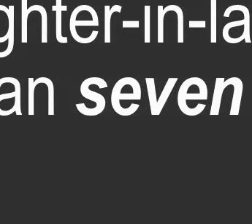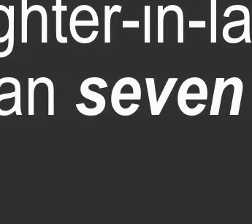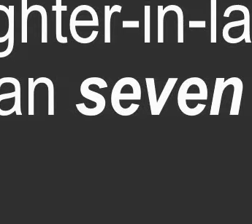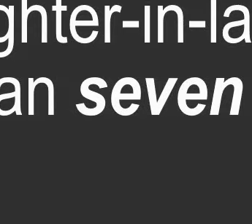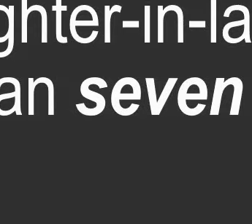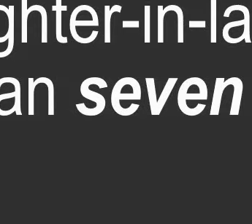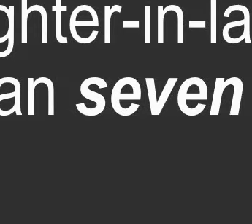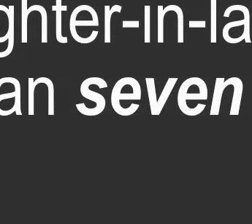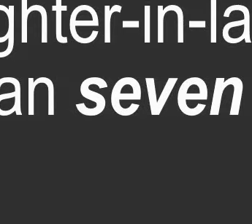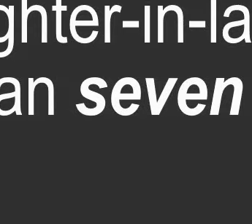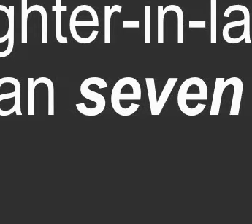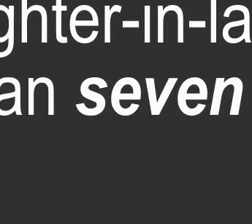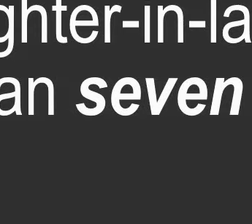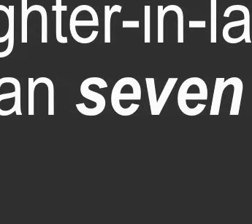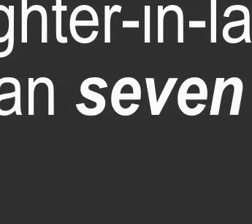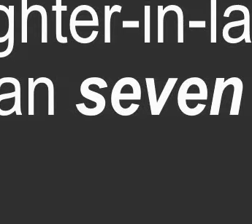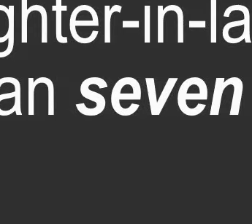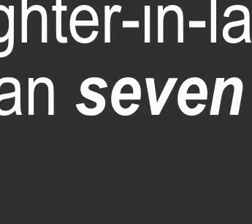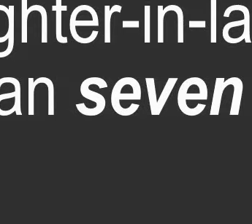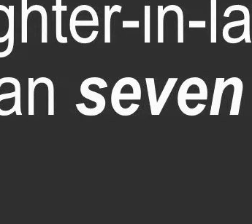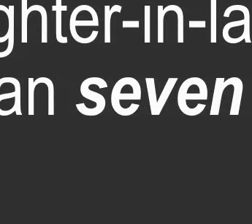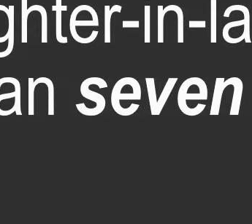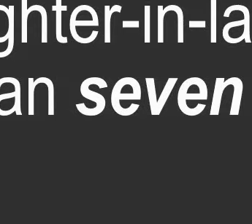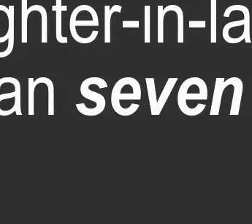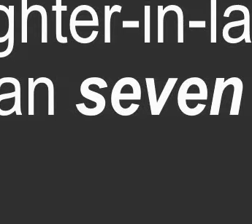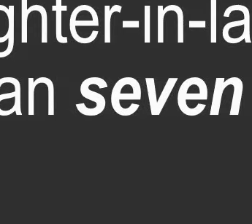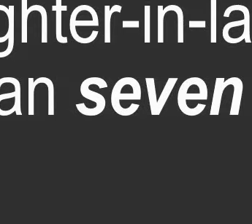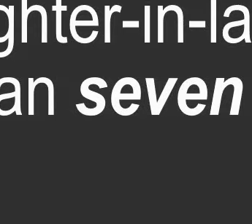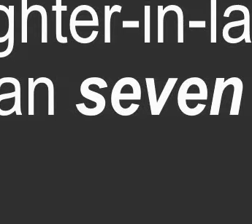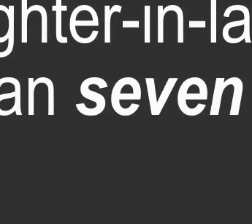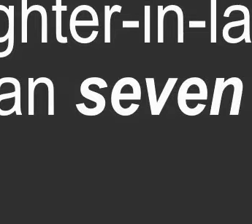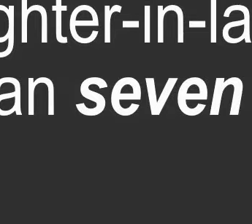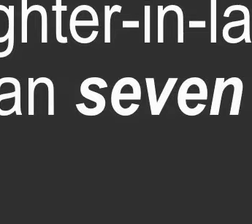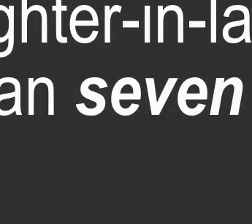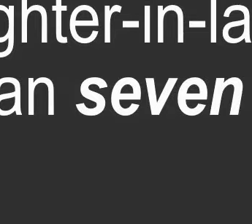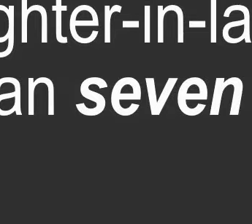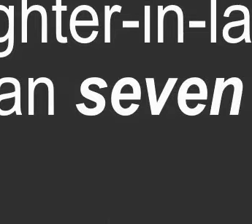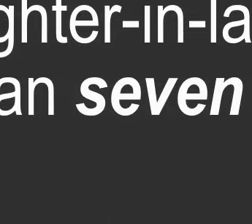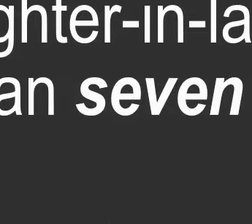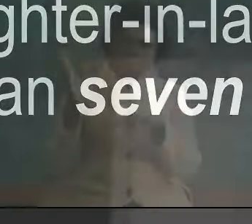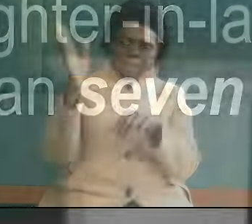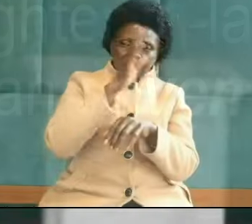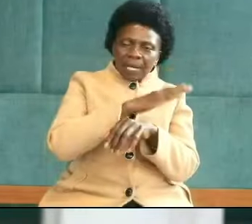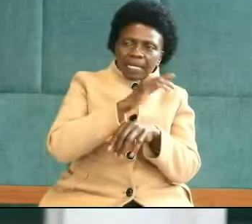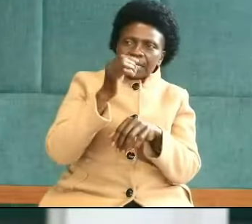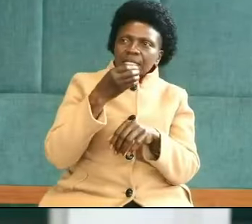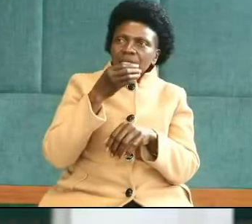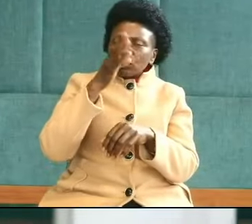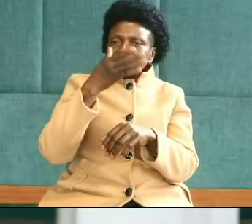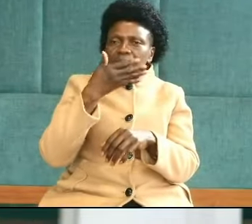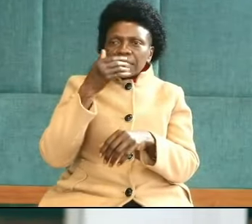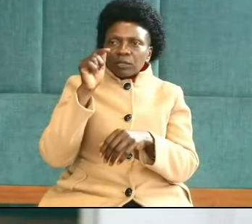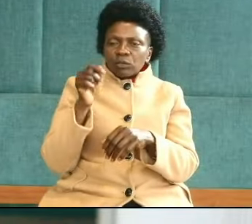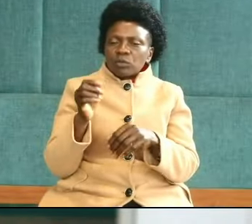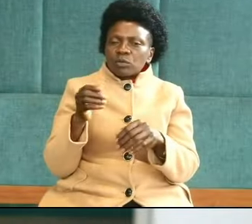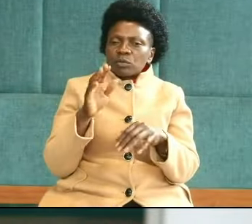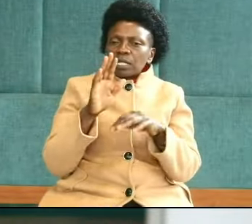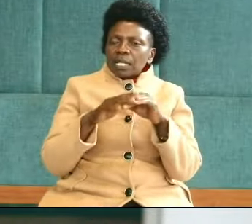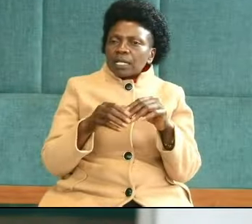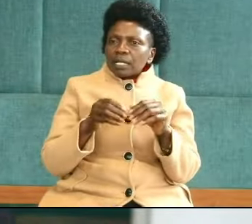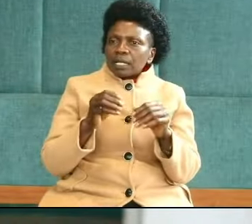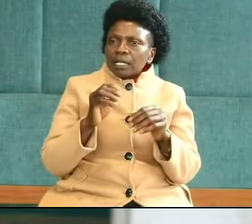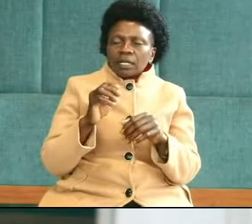Naomi, your daughter-in-law, the one you ignored, the one you didn't mention when you came back, that woman is better to you than not just one